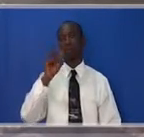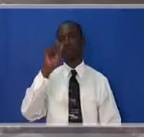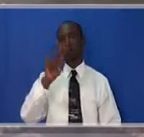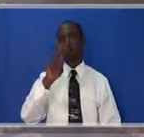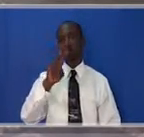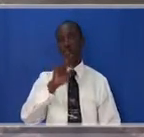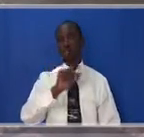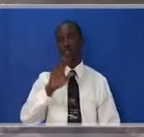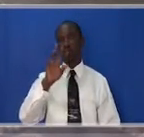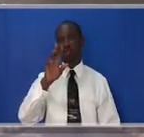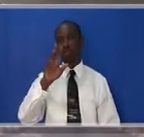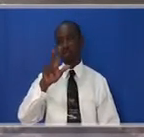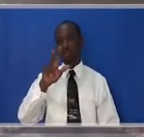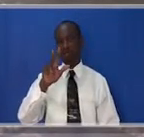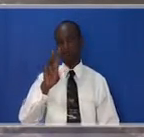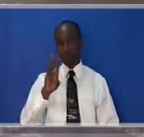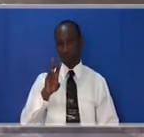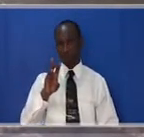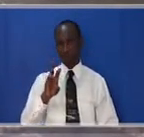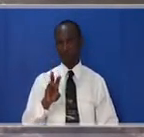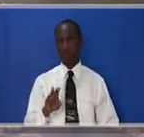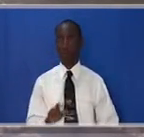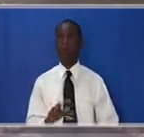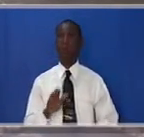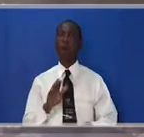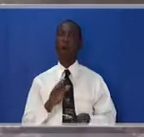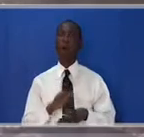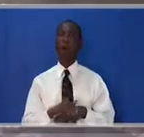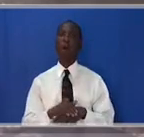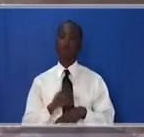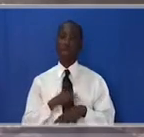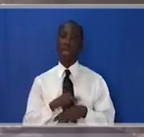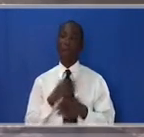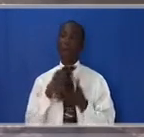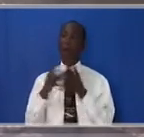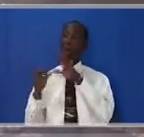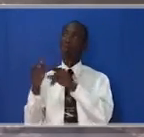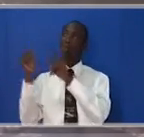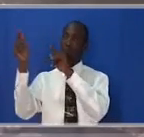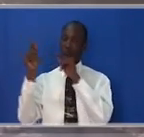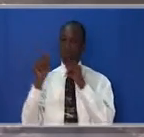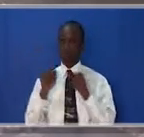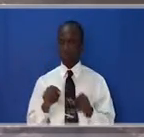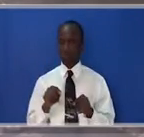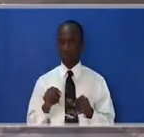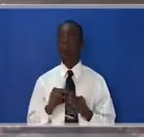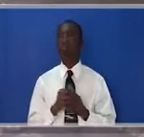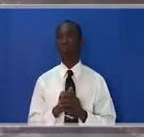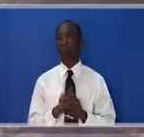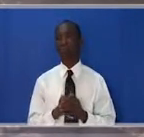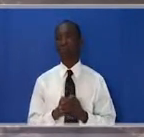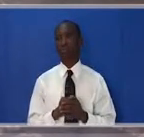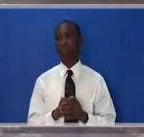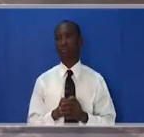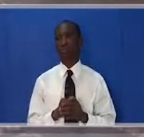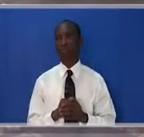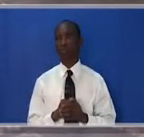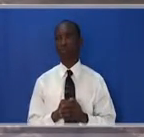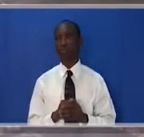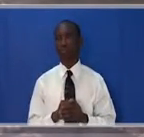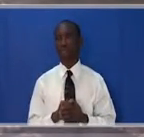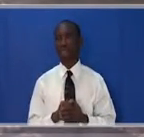And it was during the day of Pentecost that the Holy Spirit brought out this truth